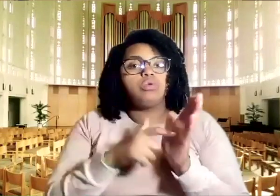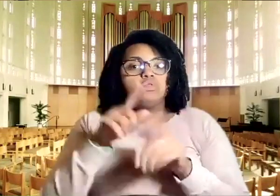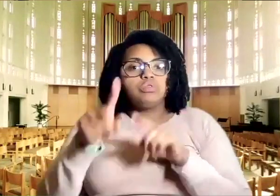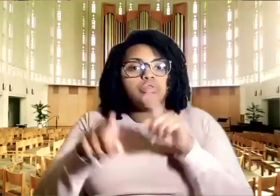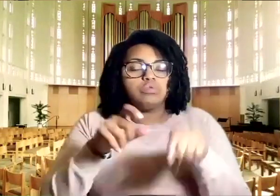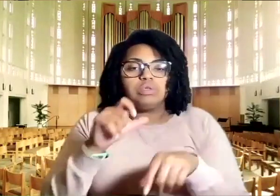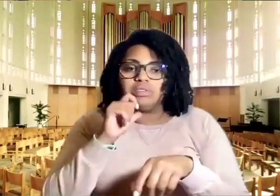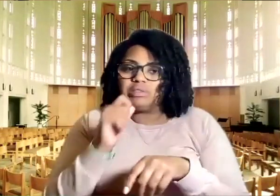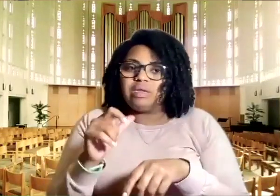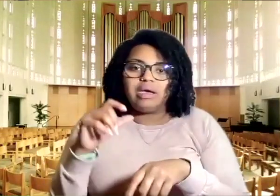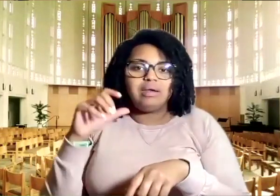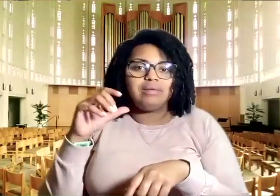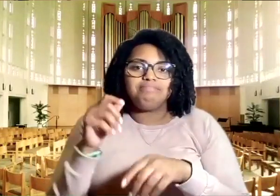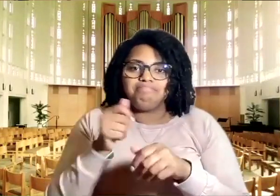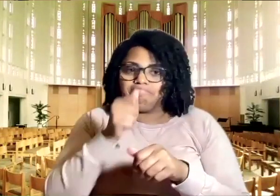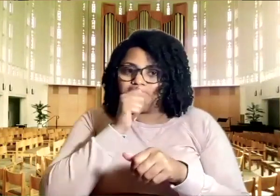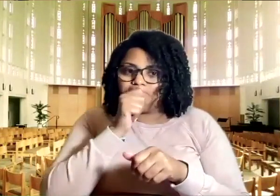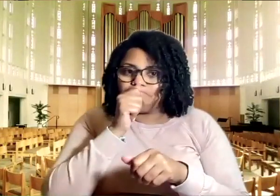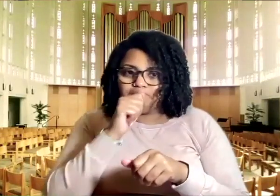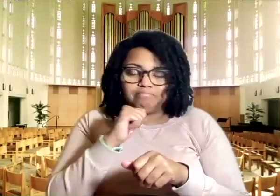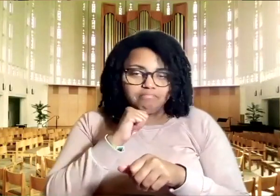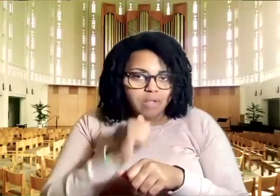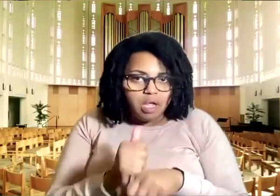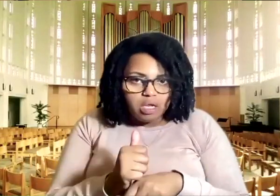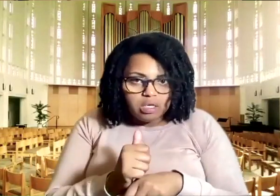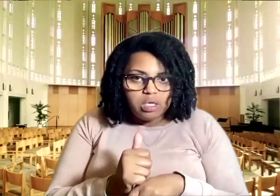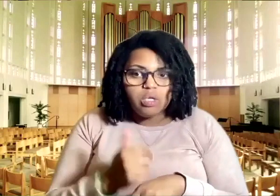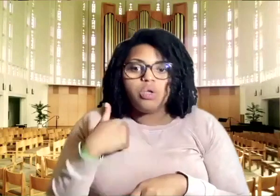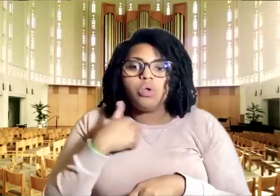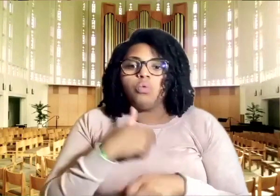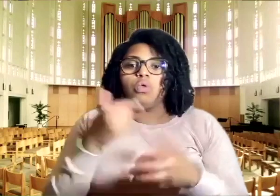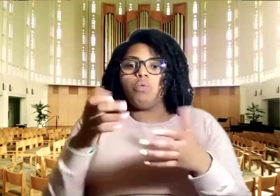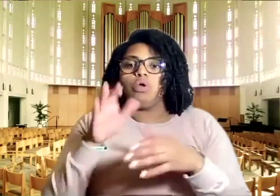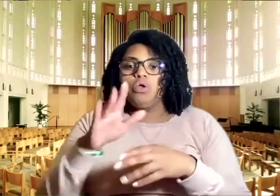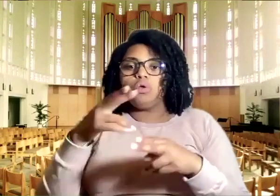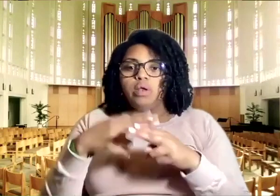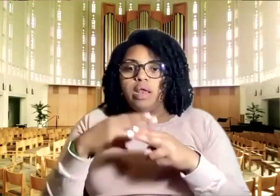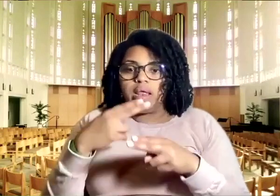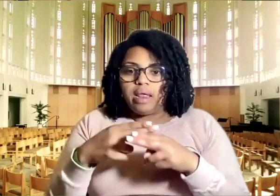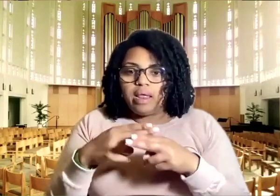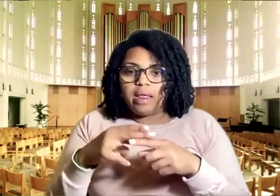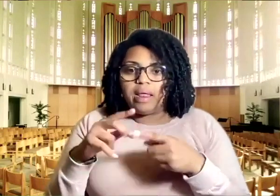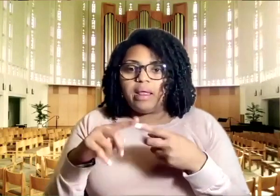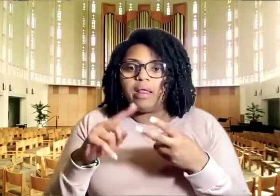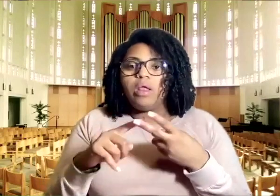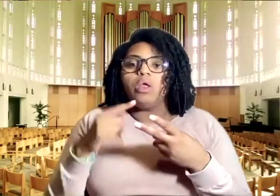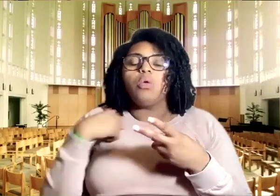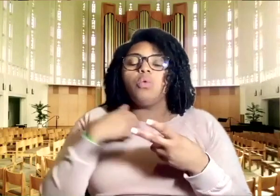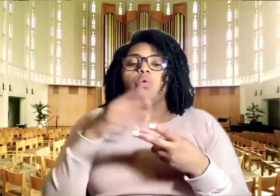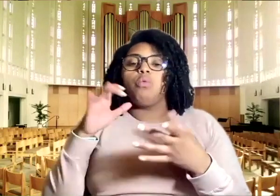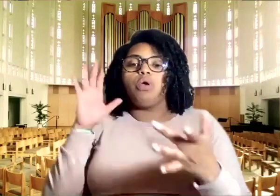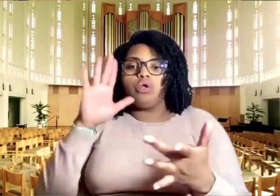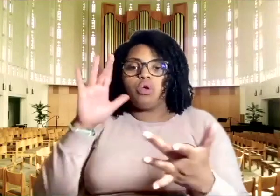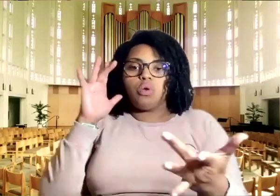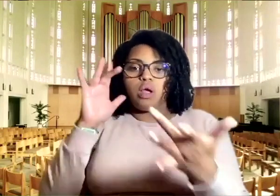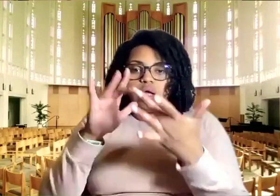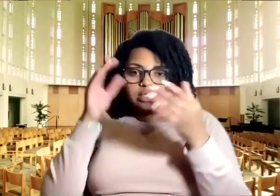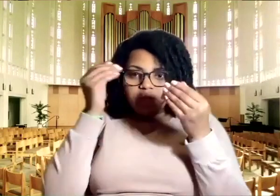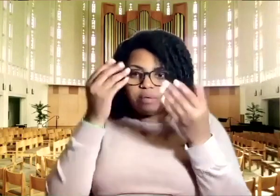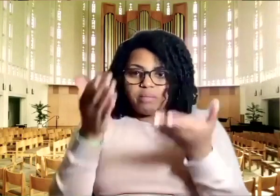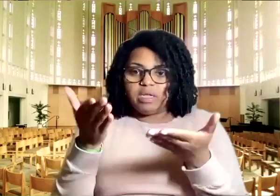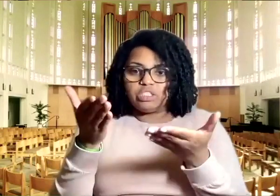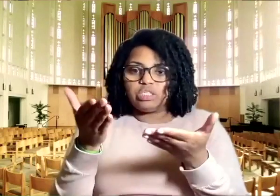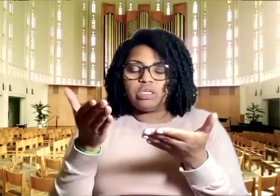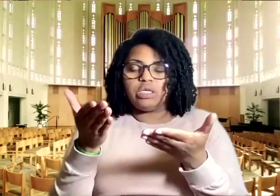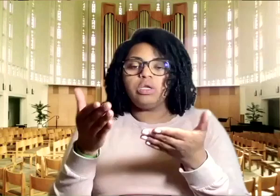anonymous. We actually want your names, we want your contact information, because we want to